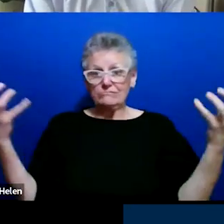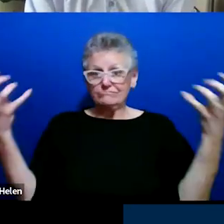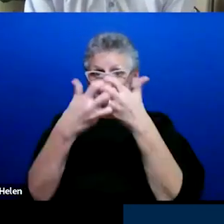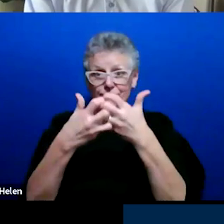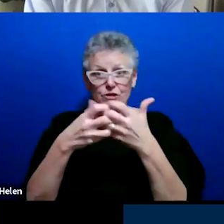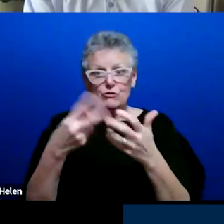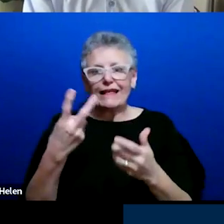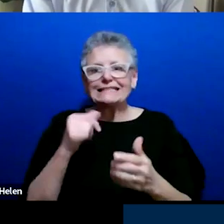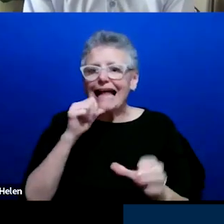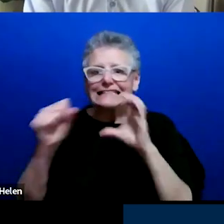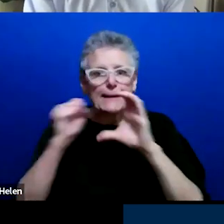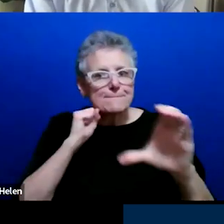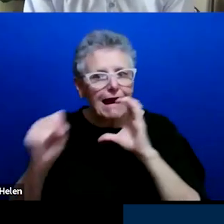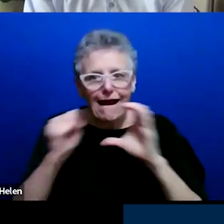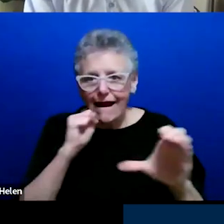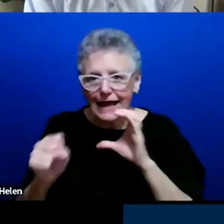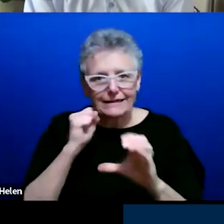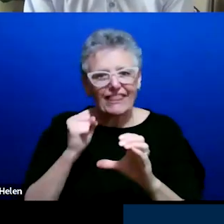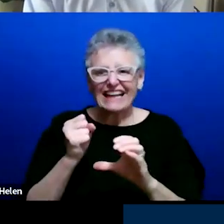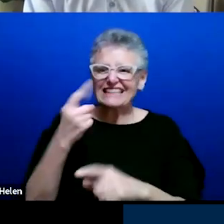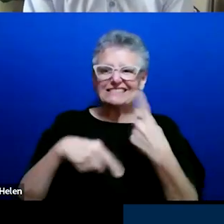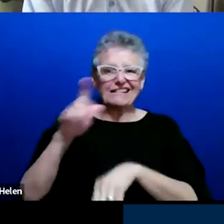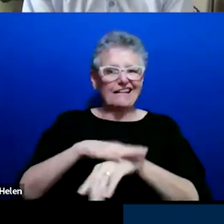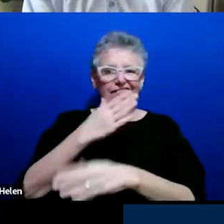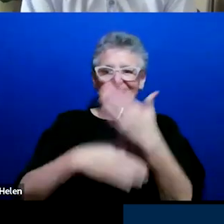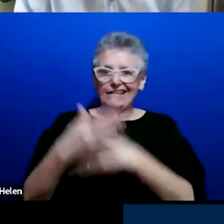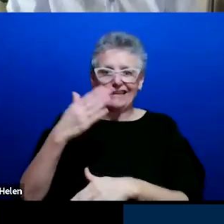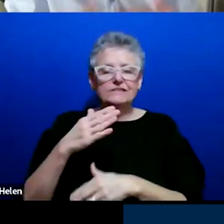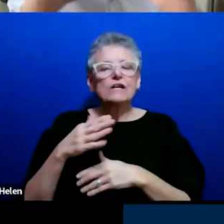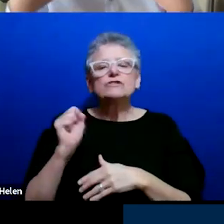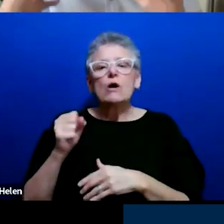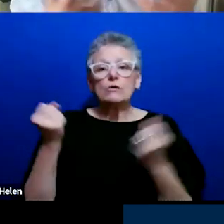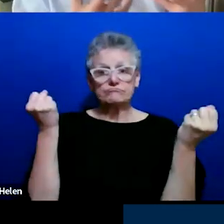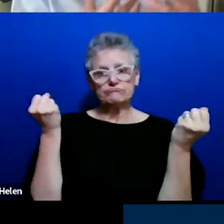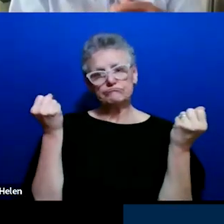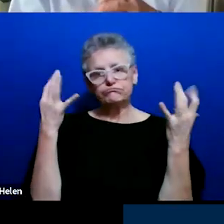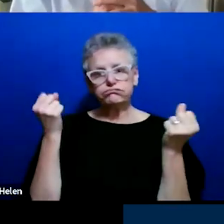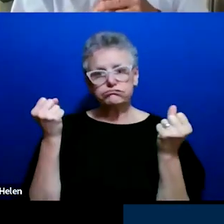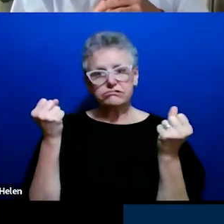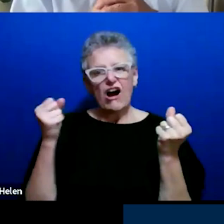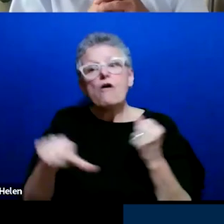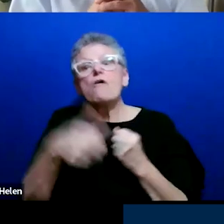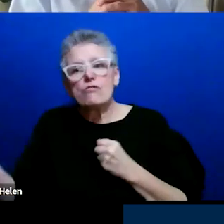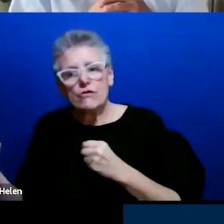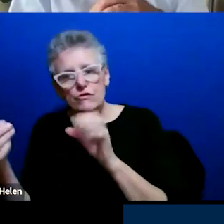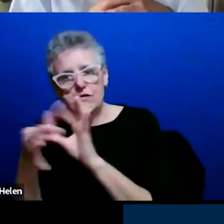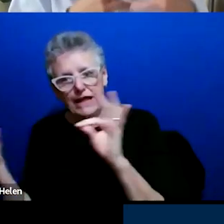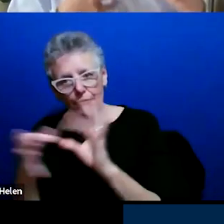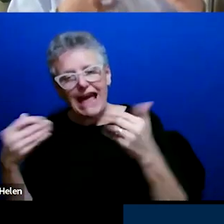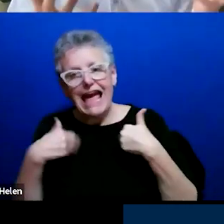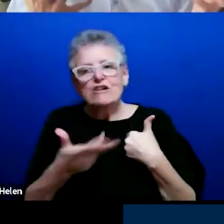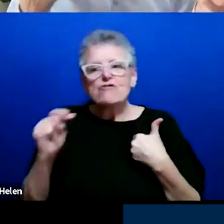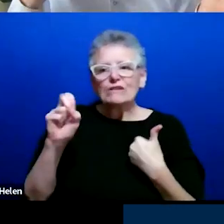not SimCom, which is signing on the hands. And so sign language is an independent other language that has